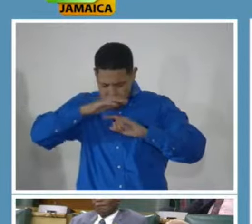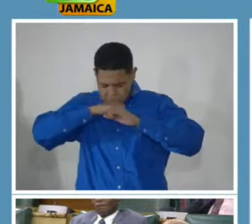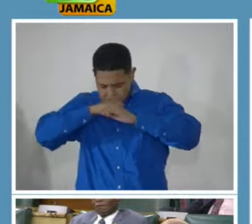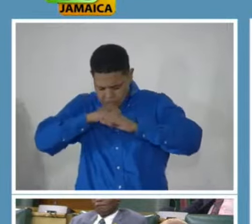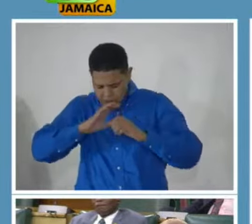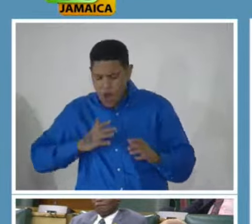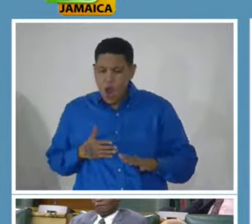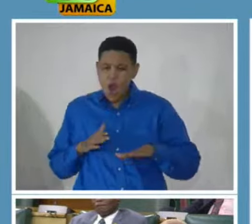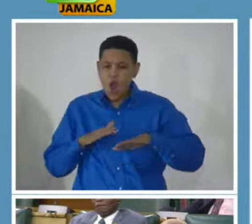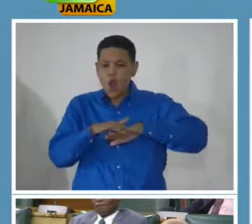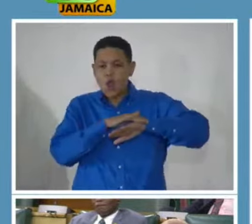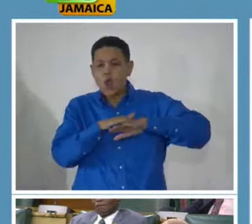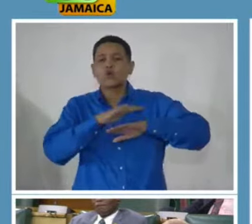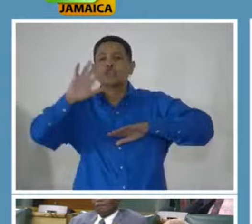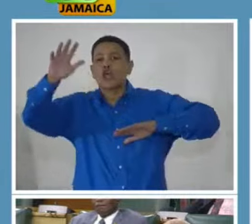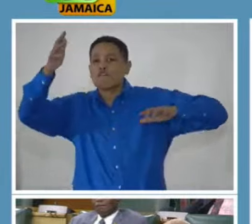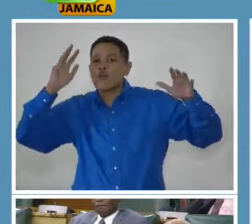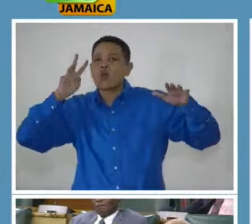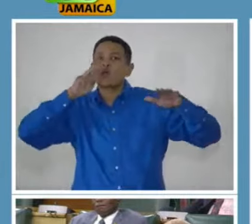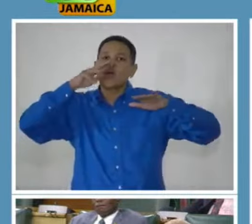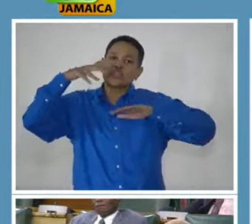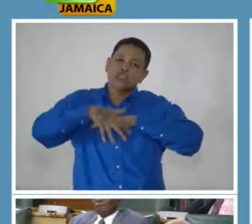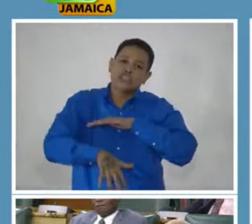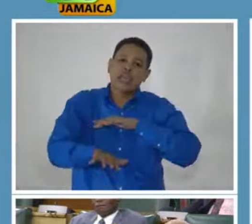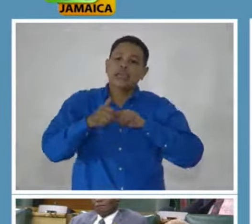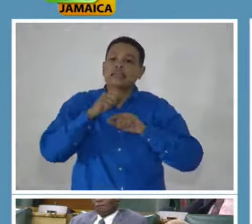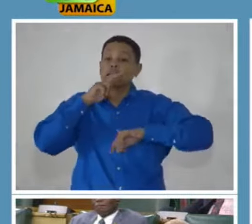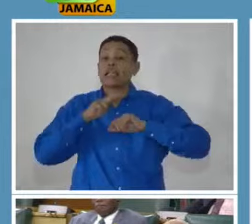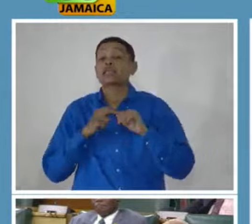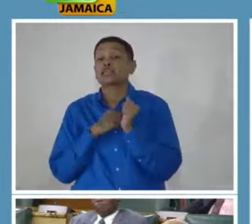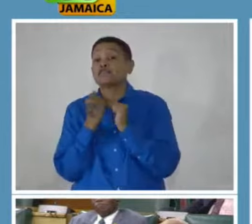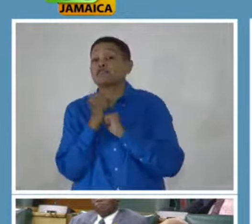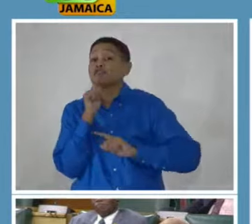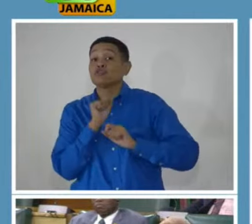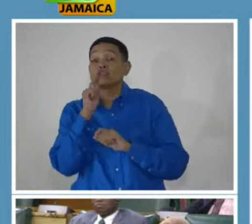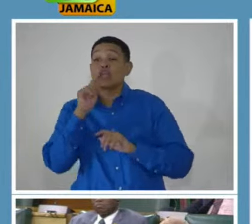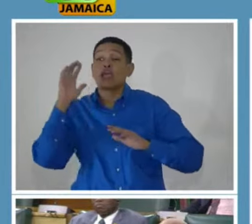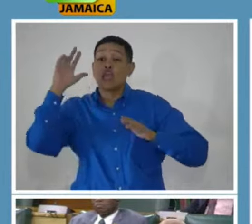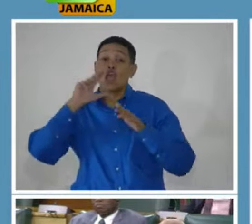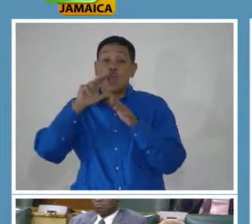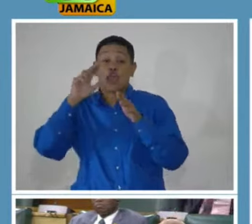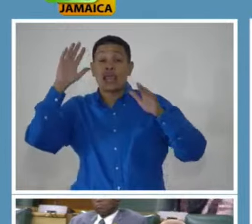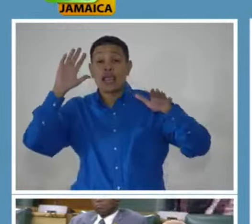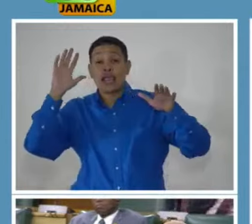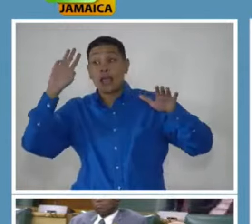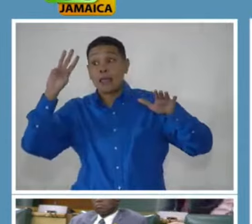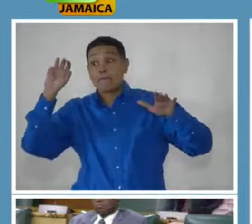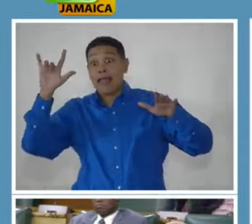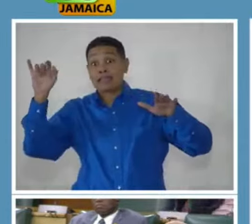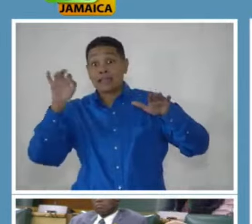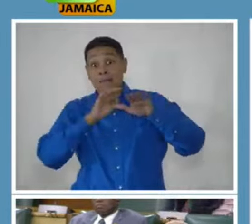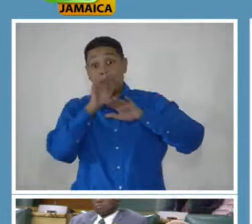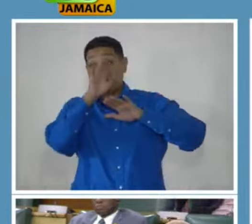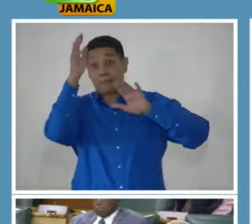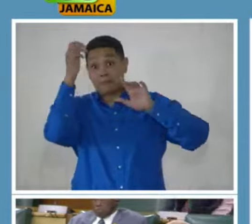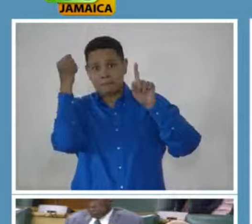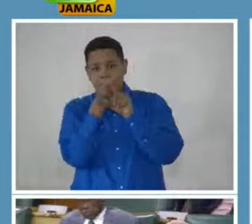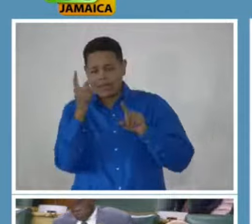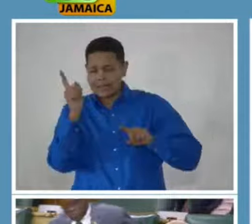watersheds, our forests, the very natural infrastructure that Melissa reminded us that we cannot afford